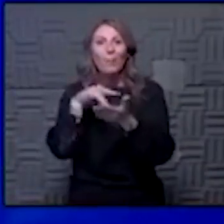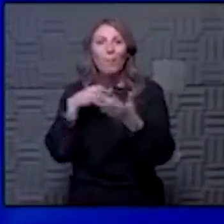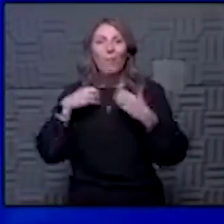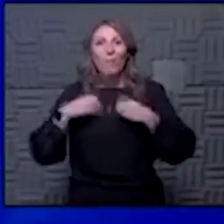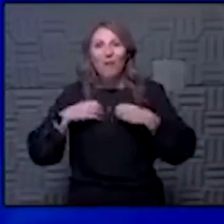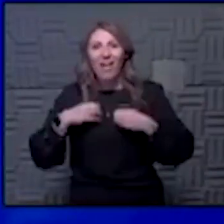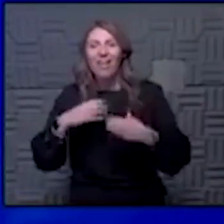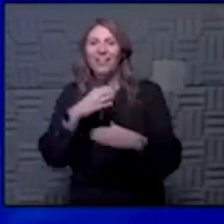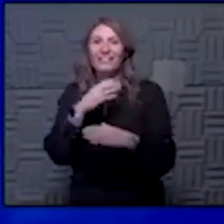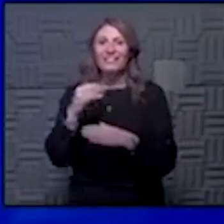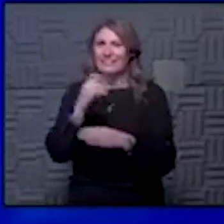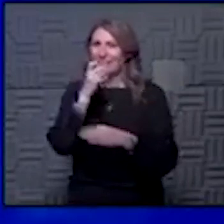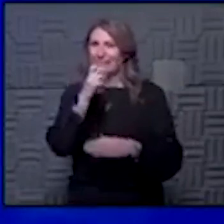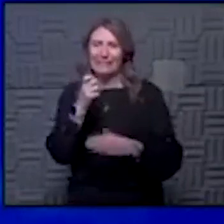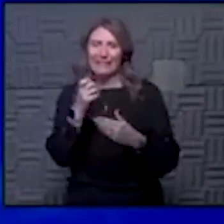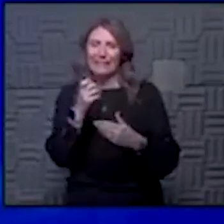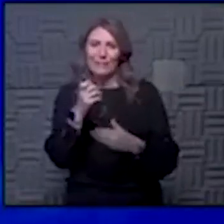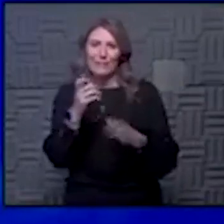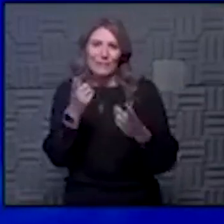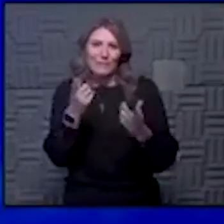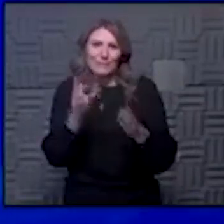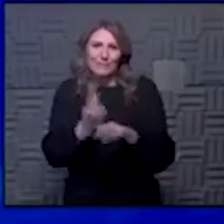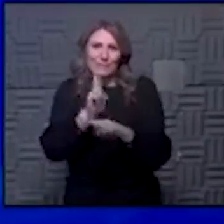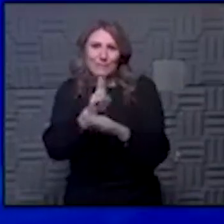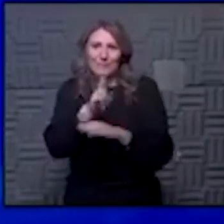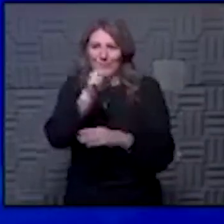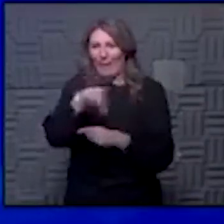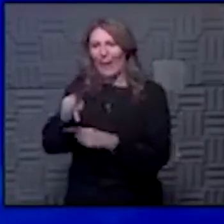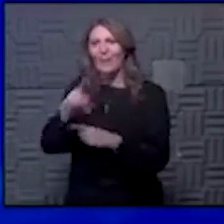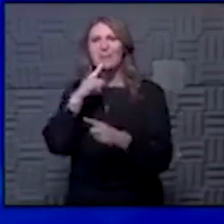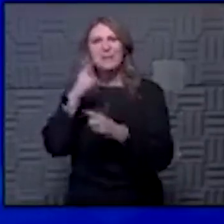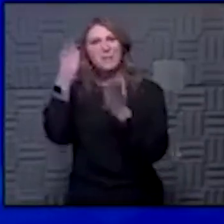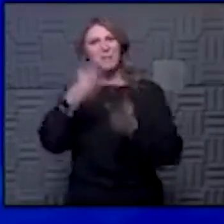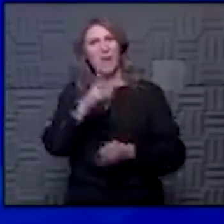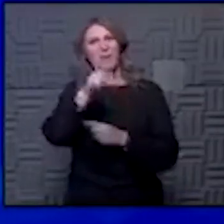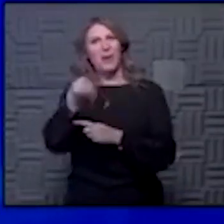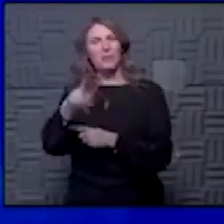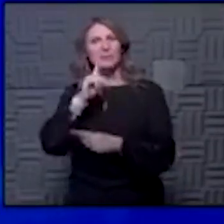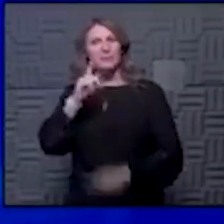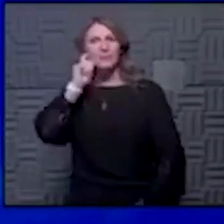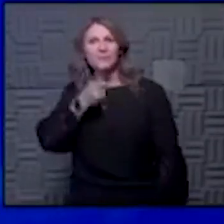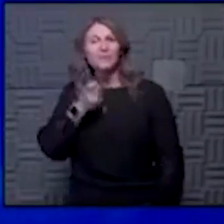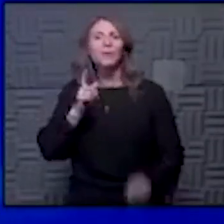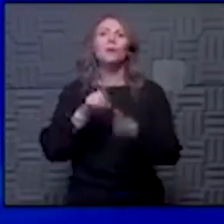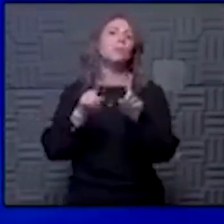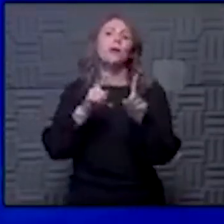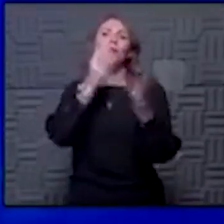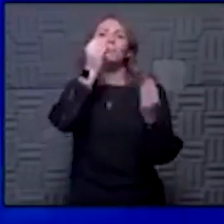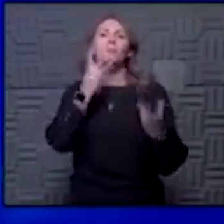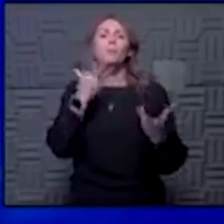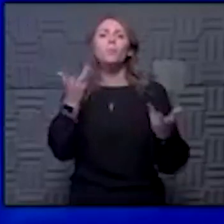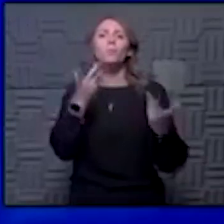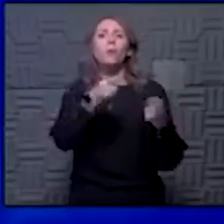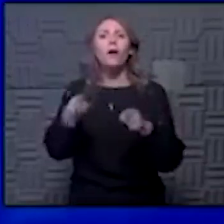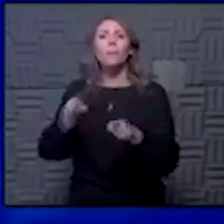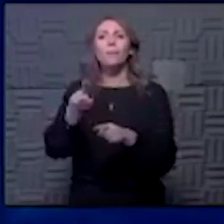and I don't do PowerPoints. So these other guys, they brought some PowerPoints that are pretty cool. But tell me what's going on over at